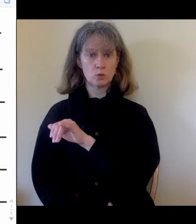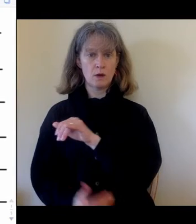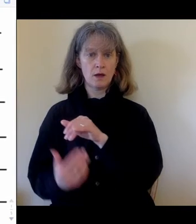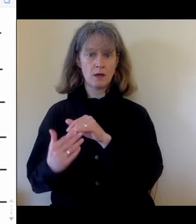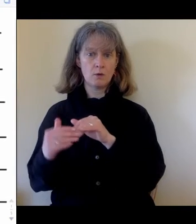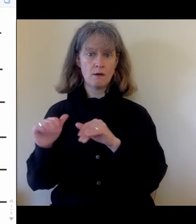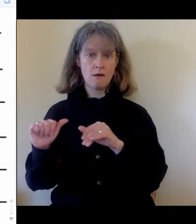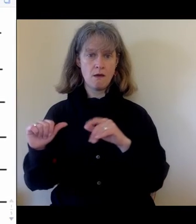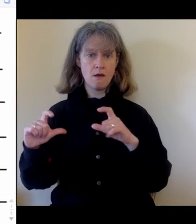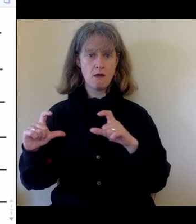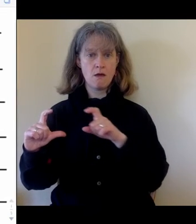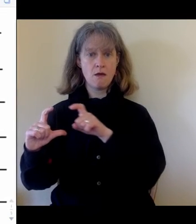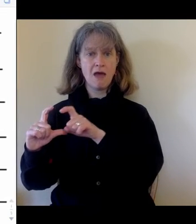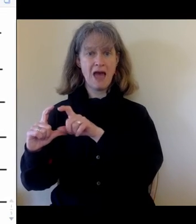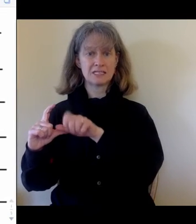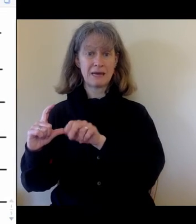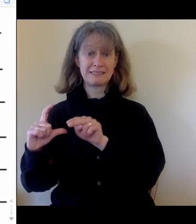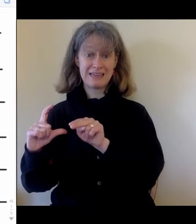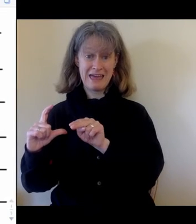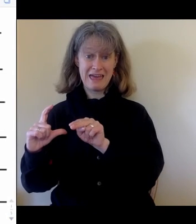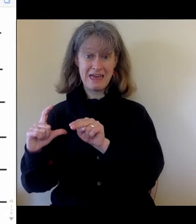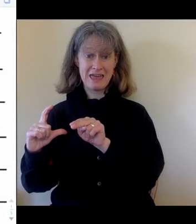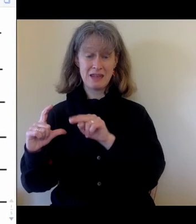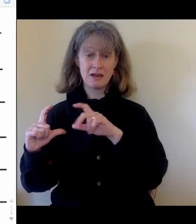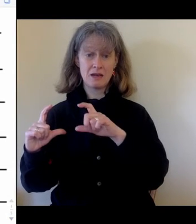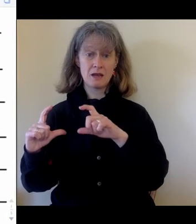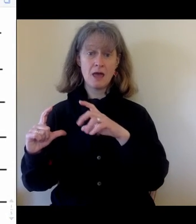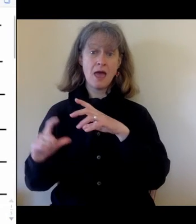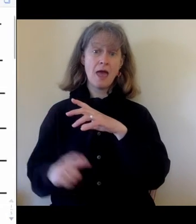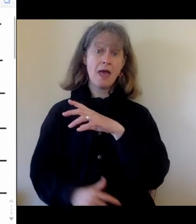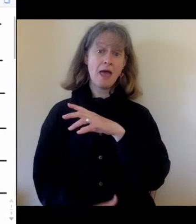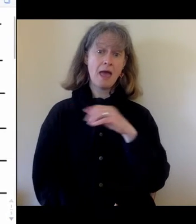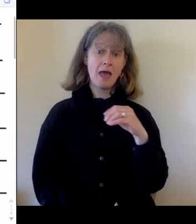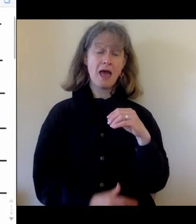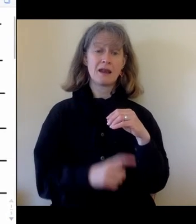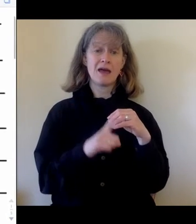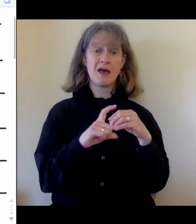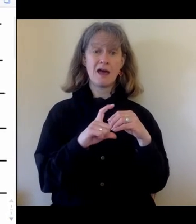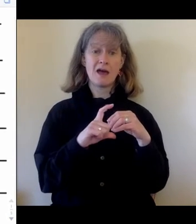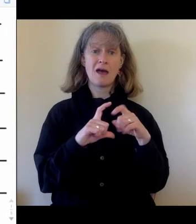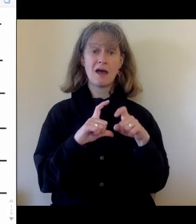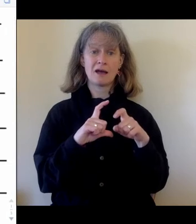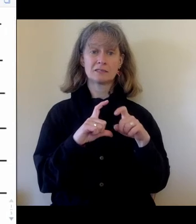like x minus m and x minus n.